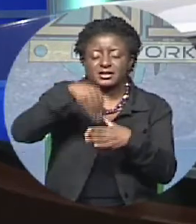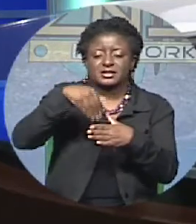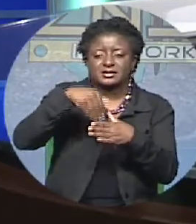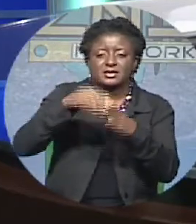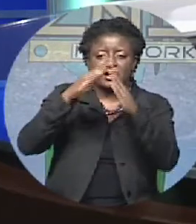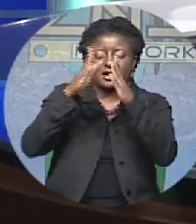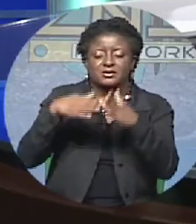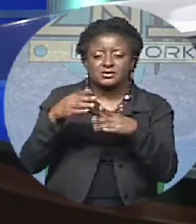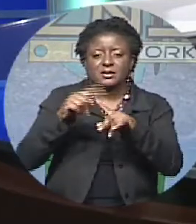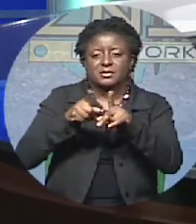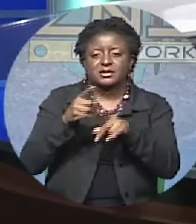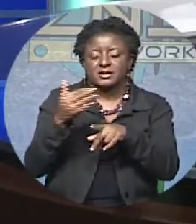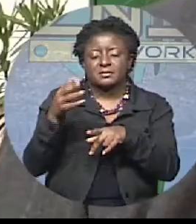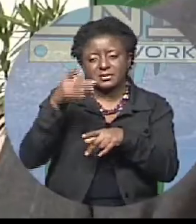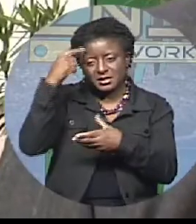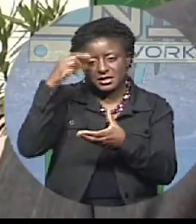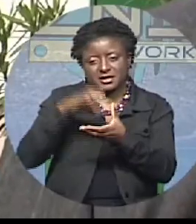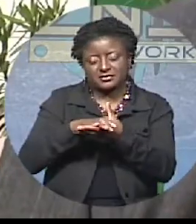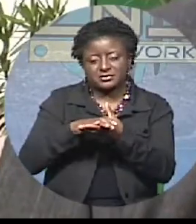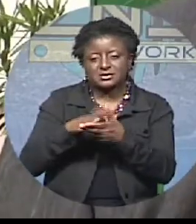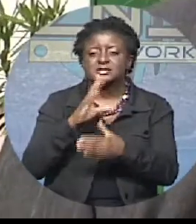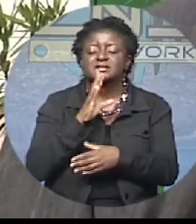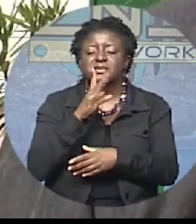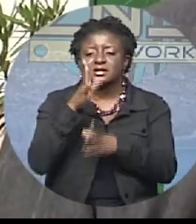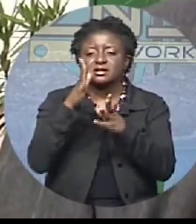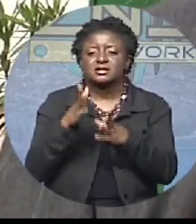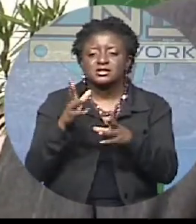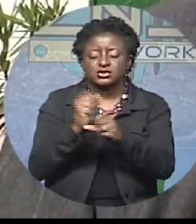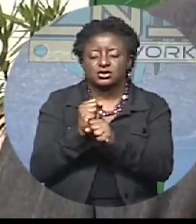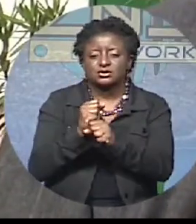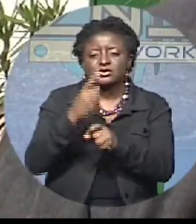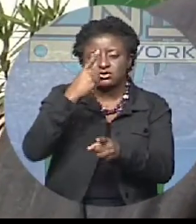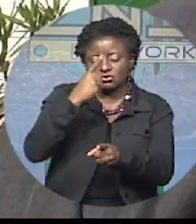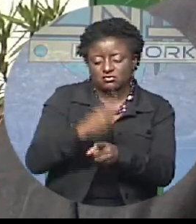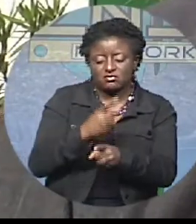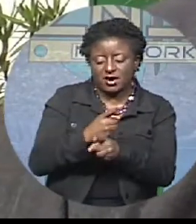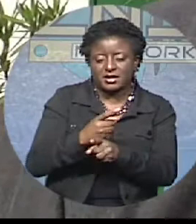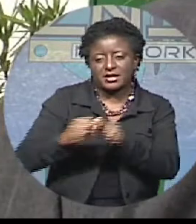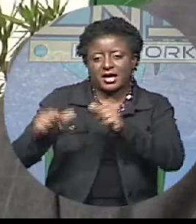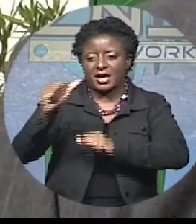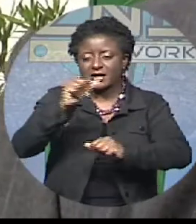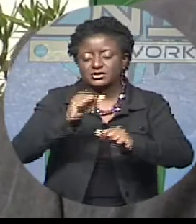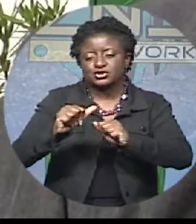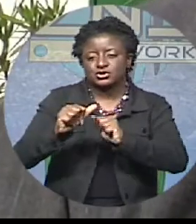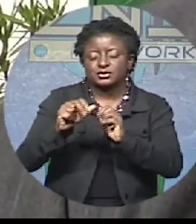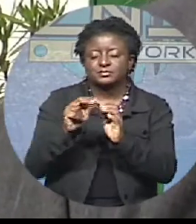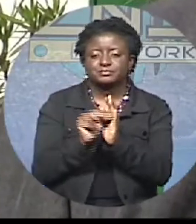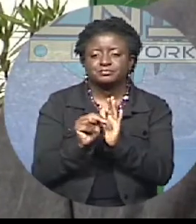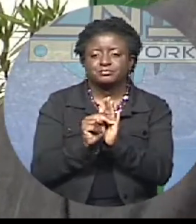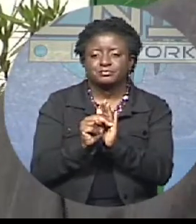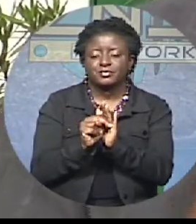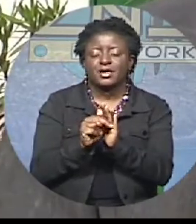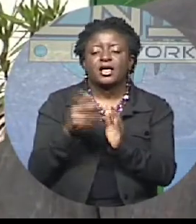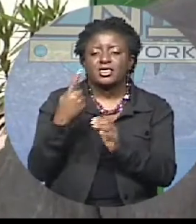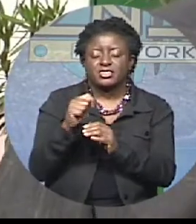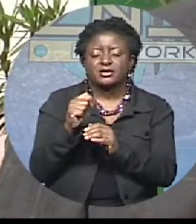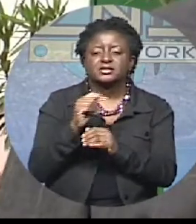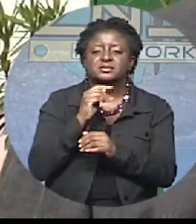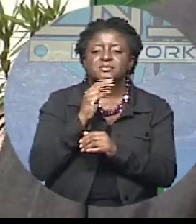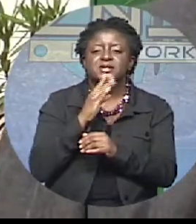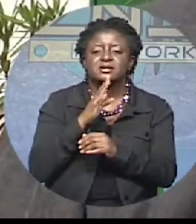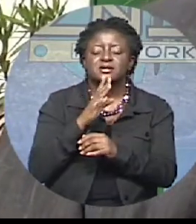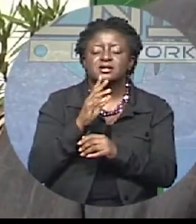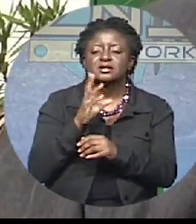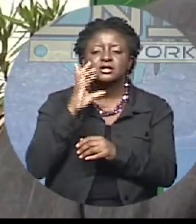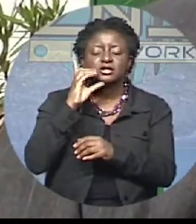of action. Way the Speaker could actually really get involved since it didn't happen in the chamber is if